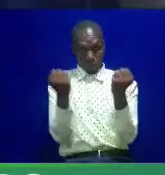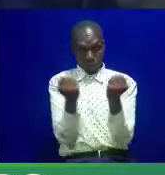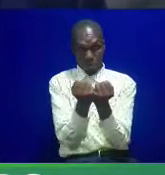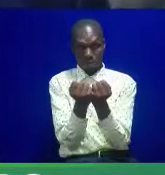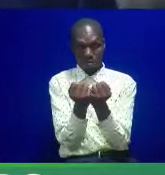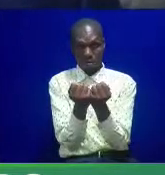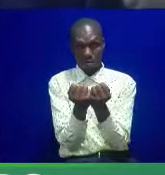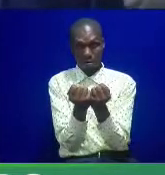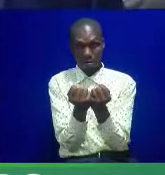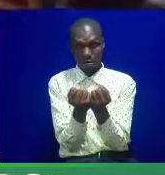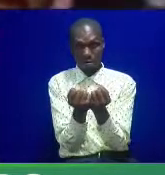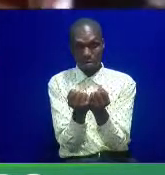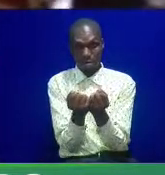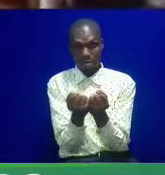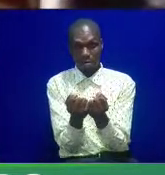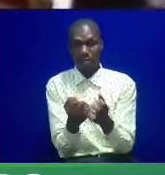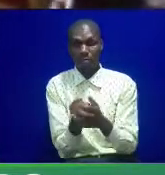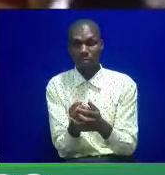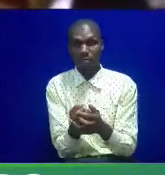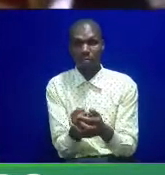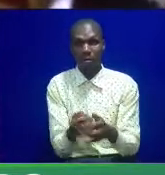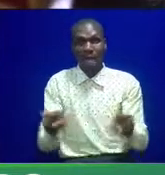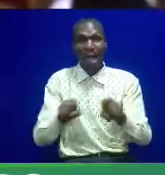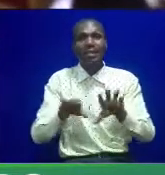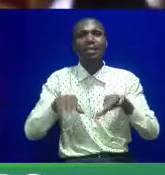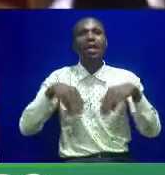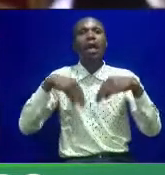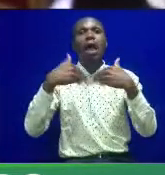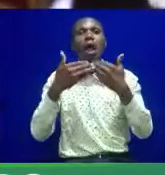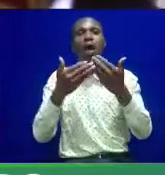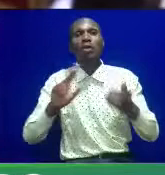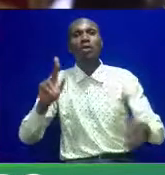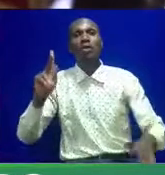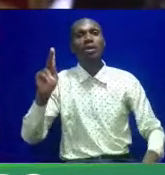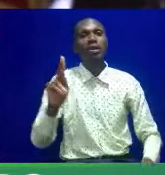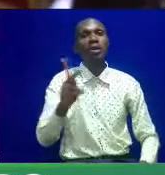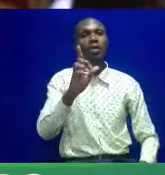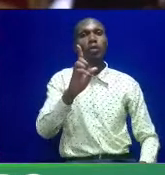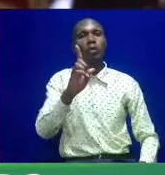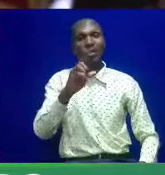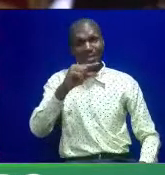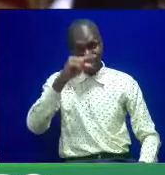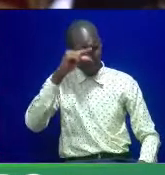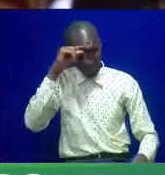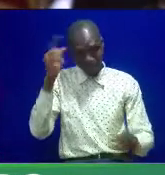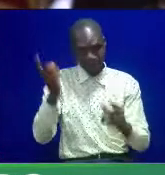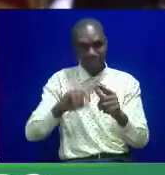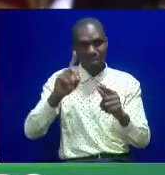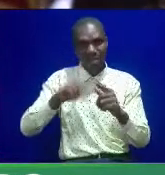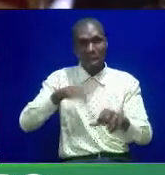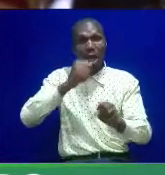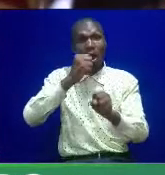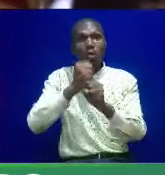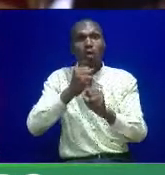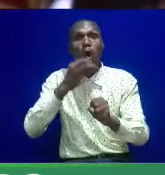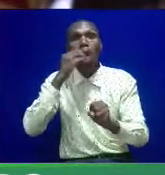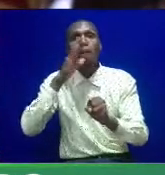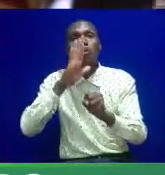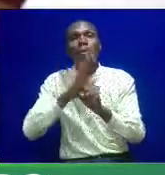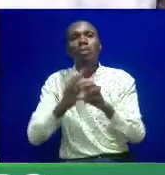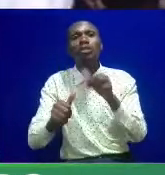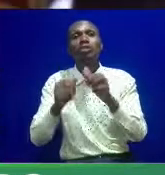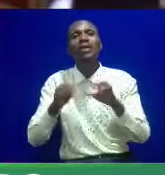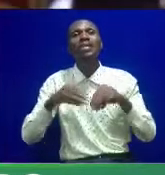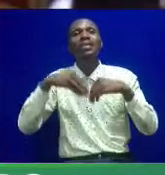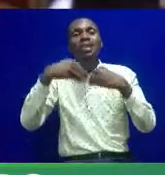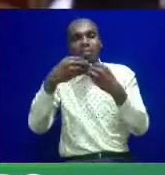social engagements buna enjira AMO ya serikali ya Kenya kwanza wikirani chira nyalata kwa wikuliera awa Kenya au